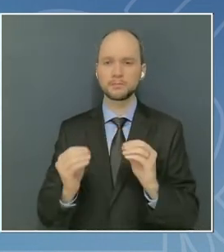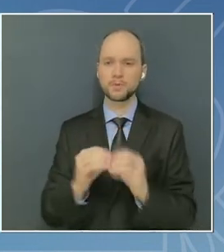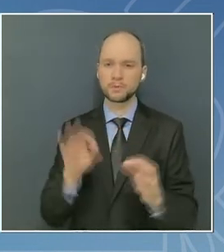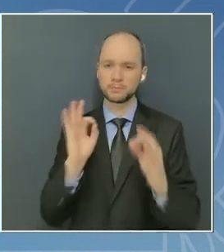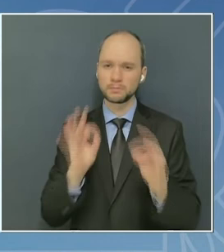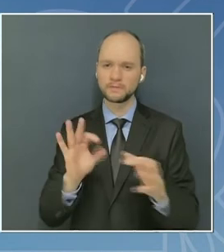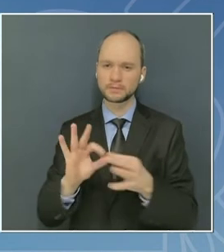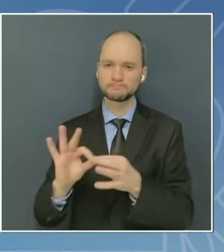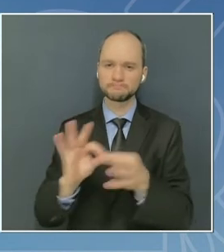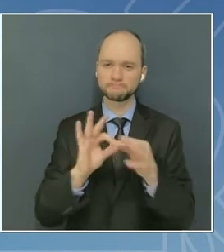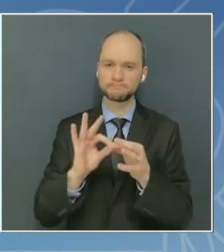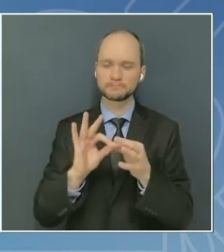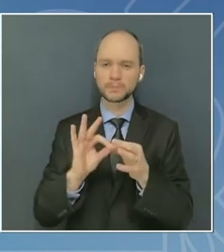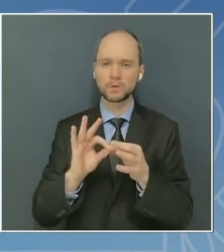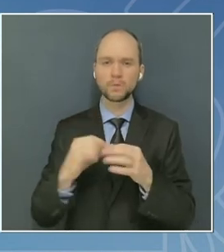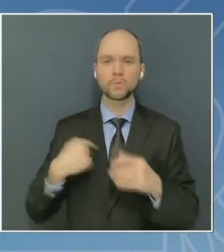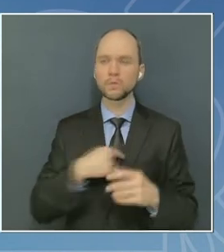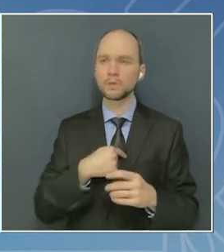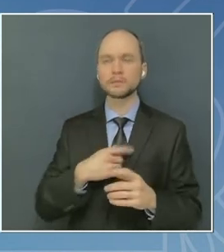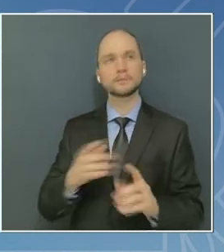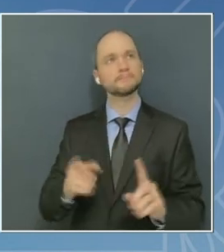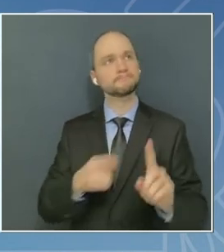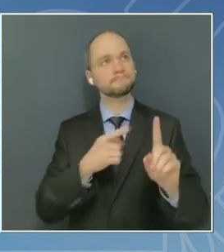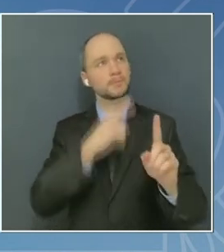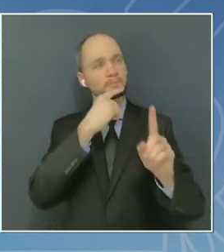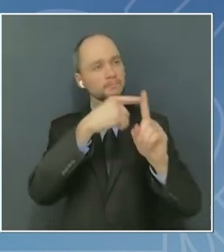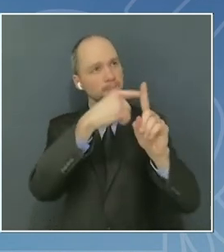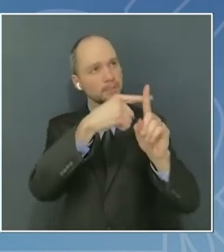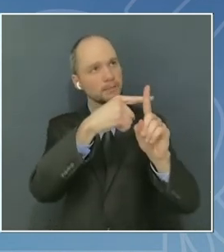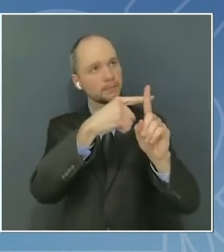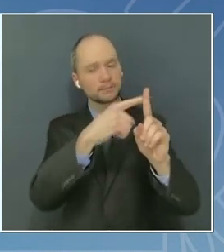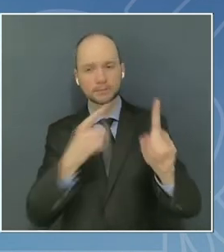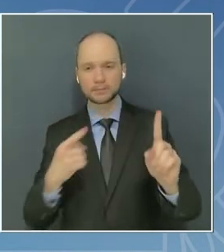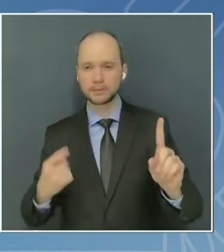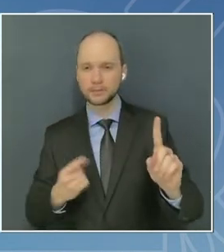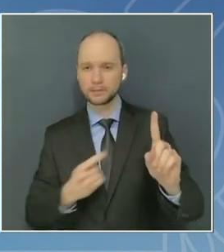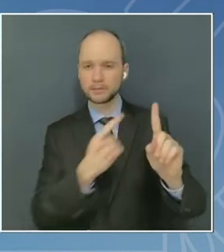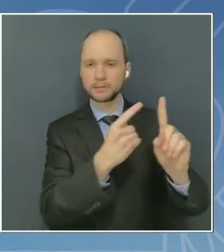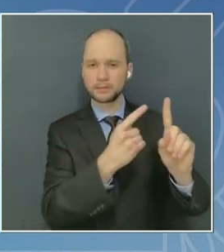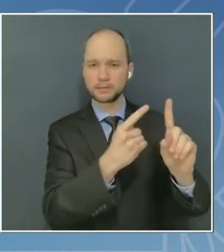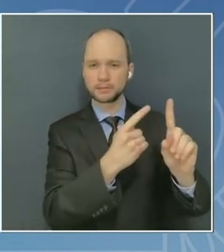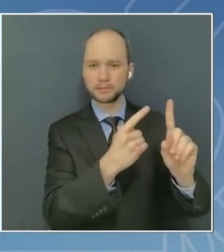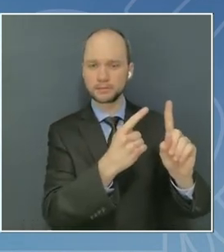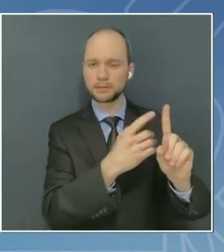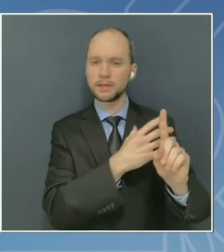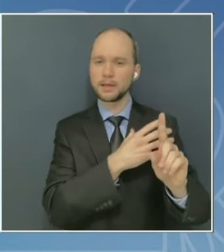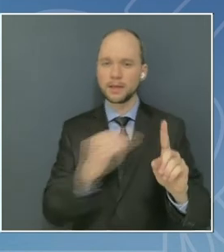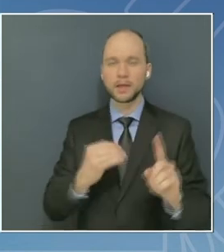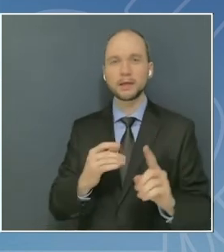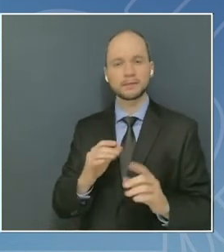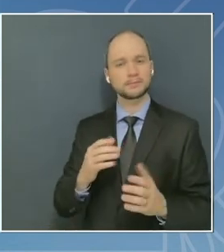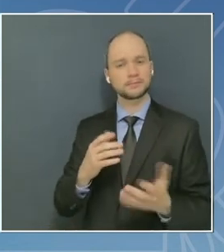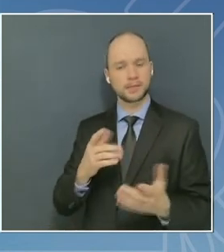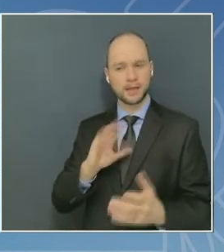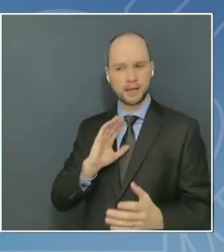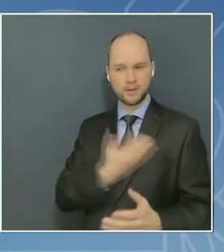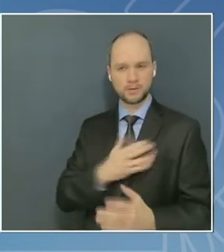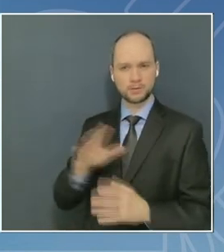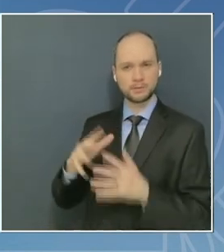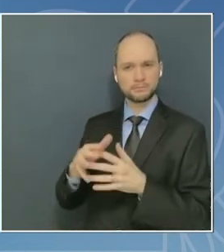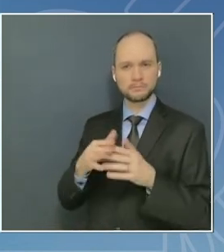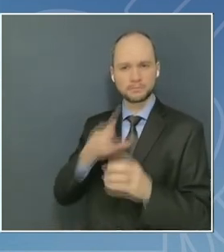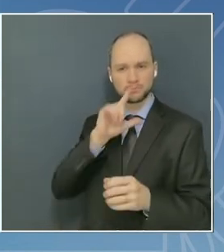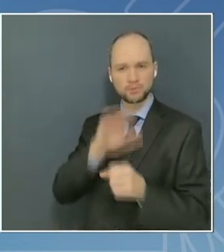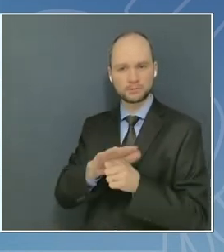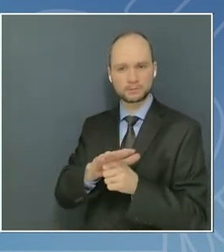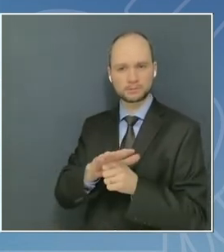better angels of our nature and the promise of this experiment, which is that no matter where you're from, no matter who you are,